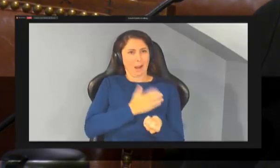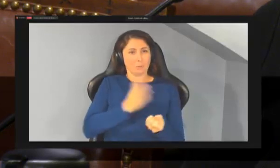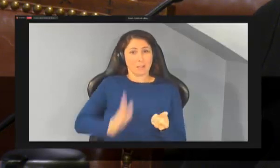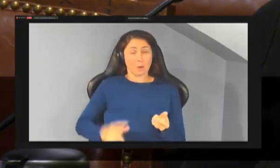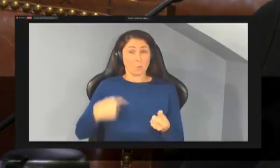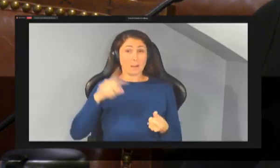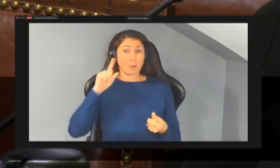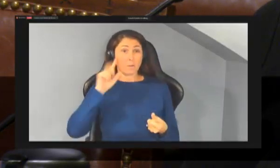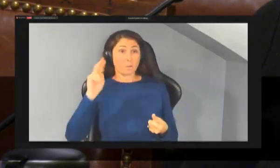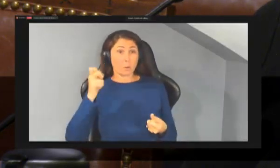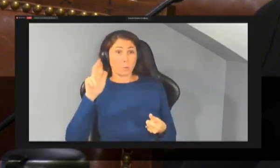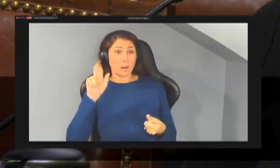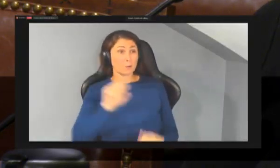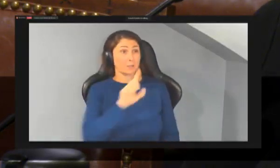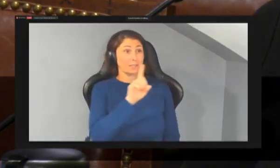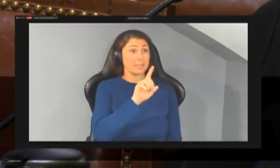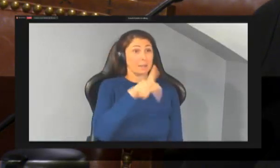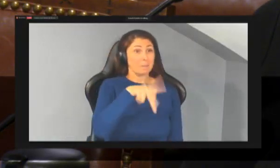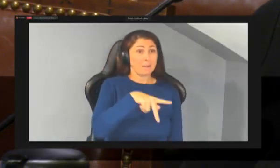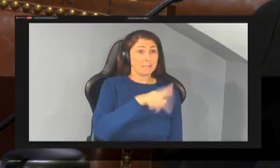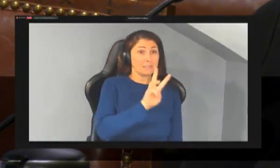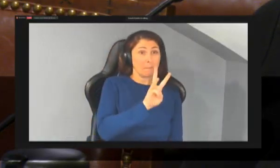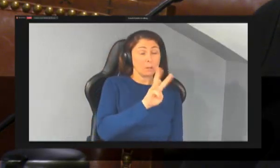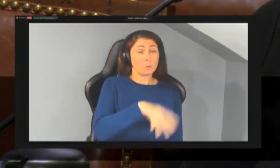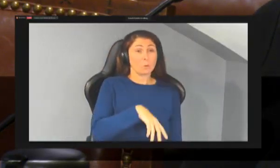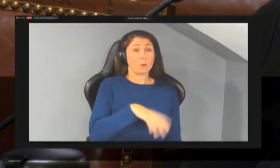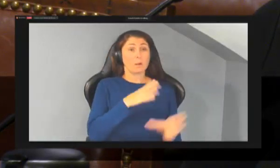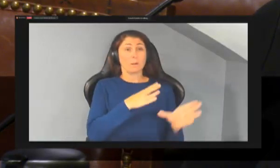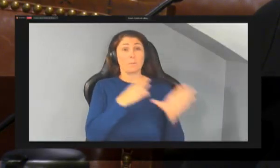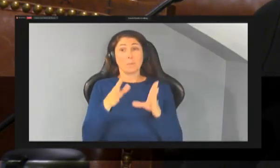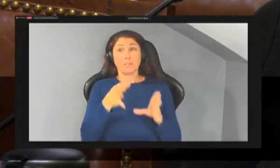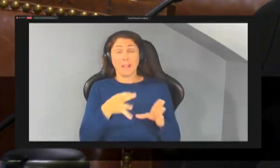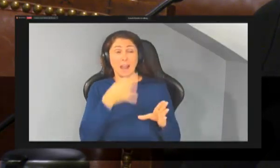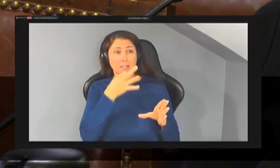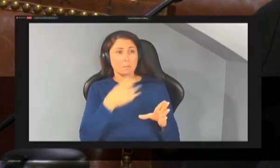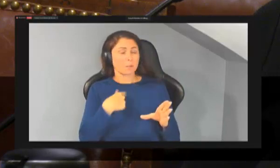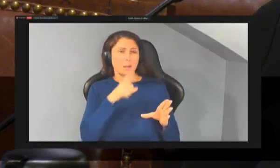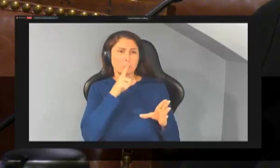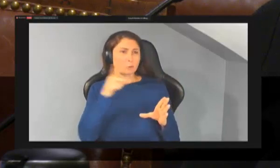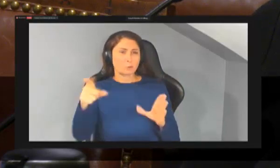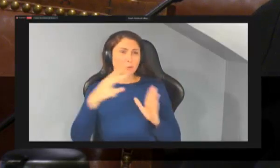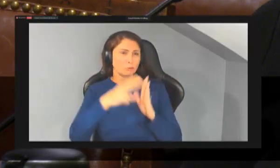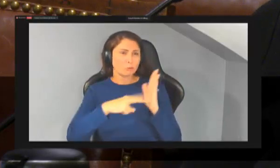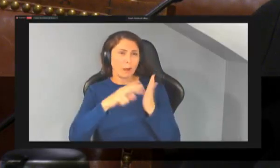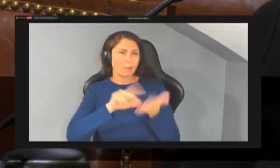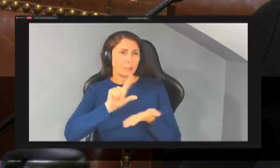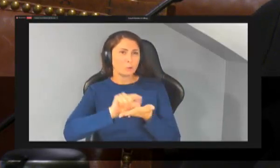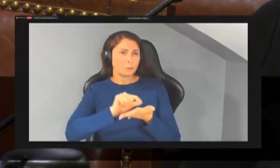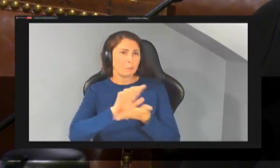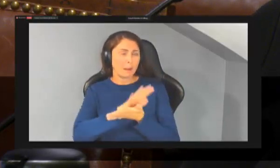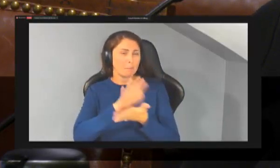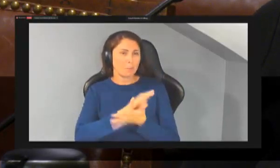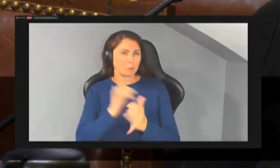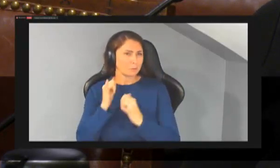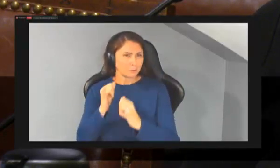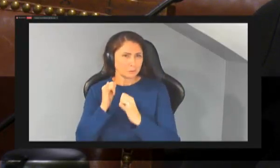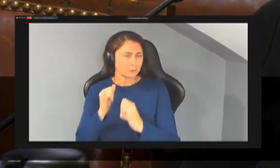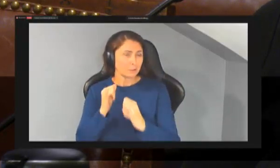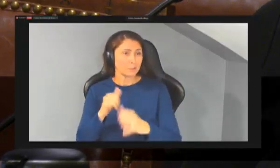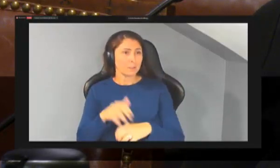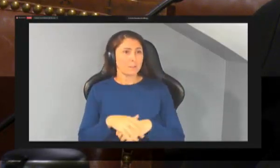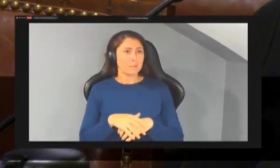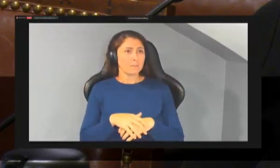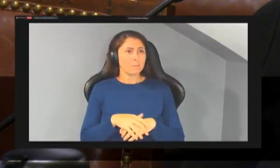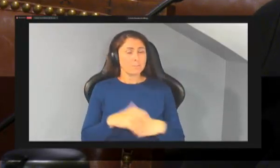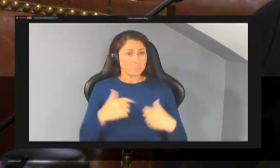from DPW, what we hear from the experts, I'm sure you've read the newspapers as well as I have, is that